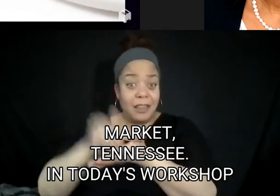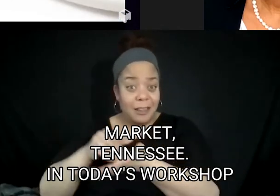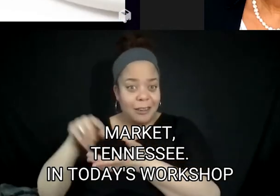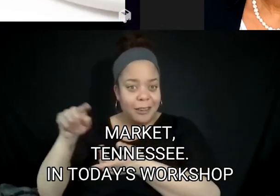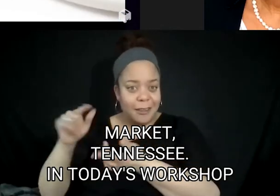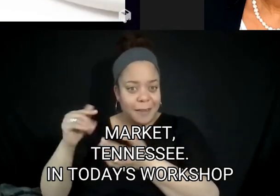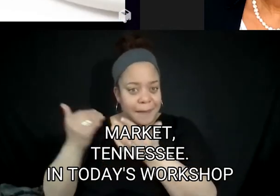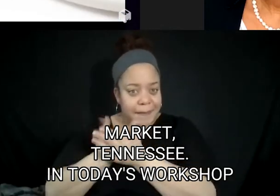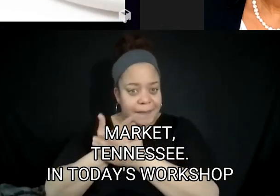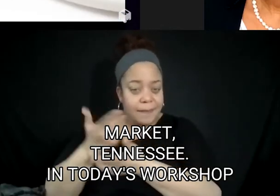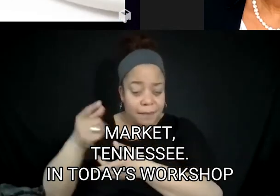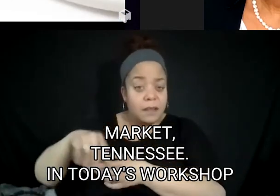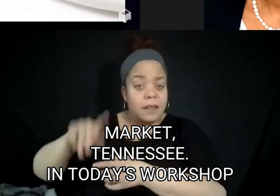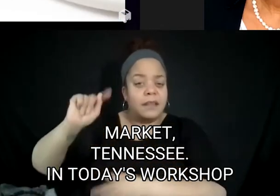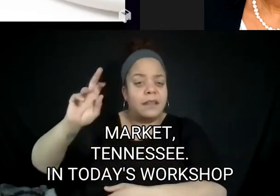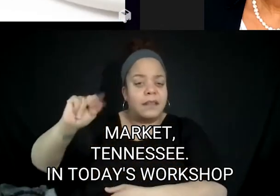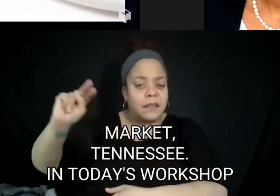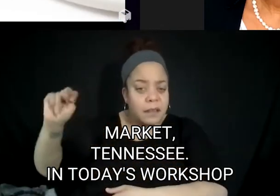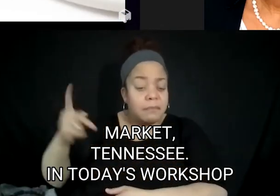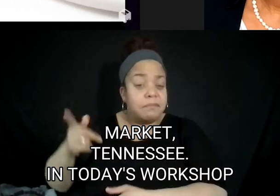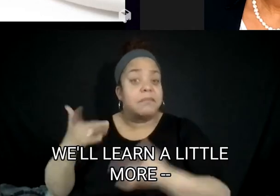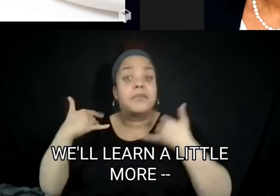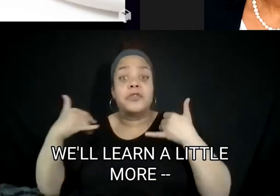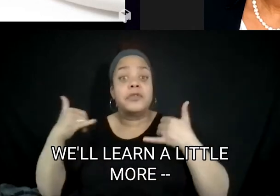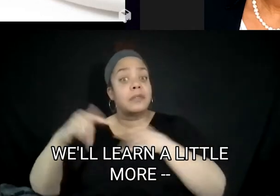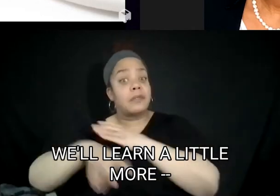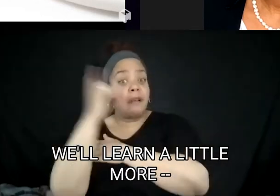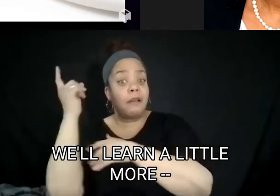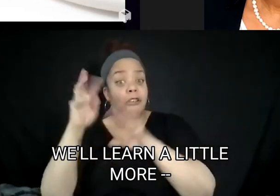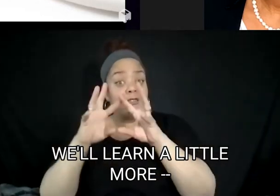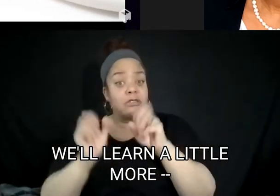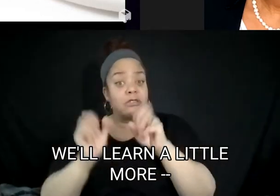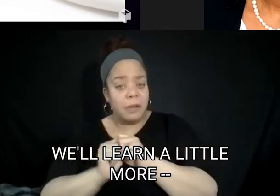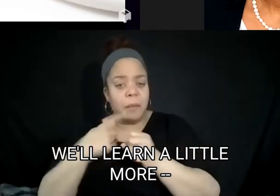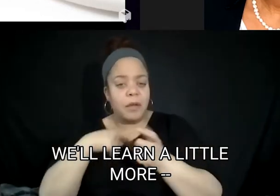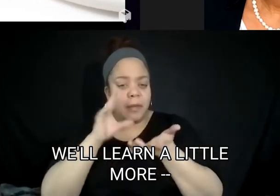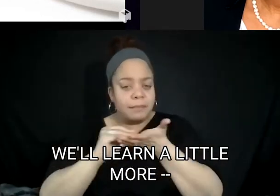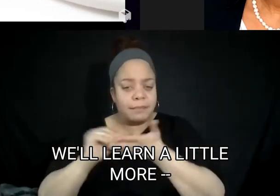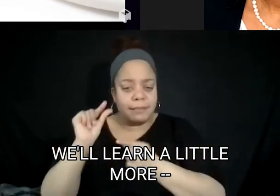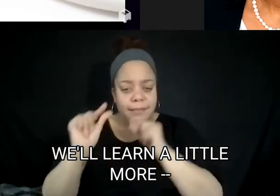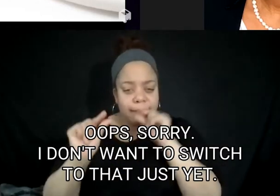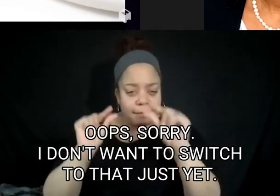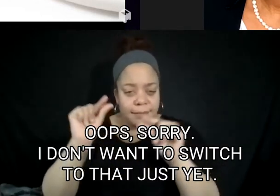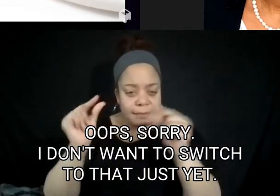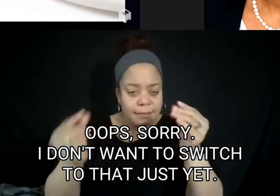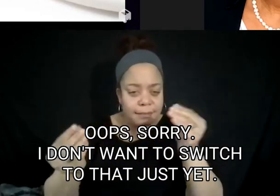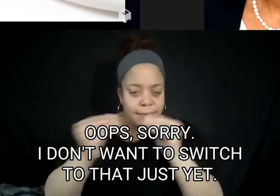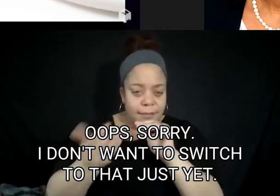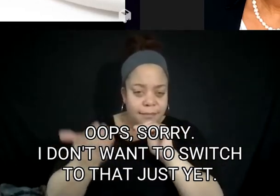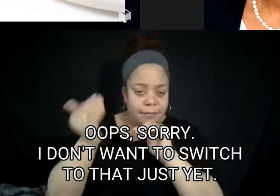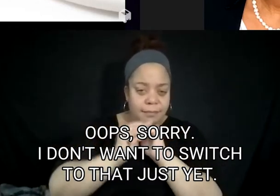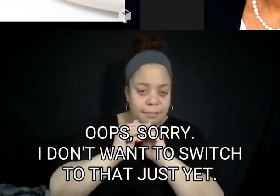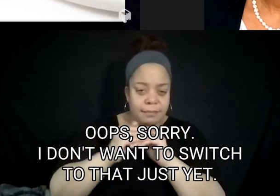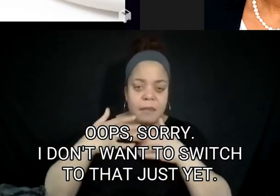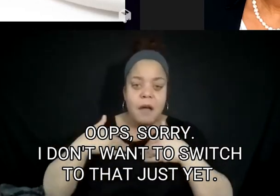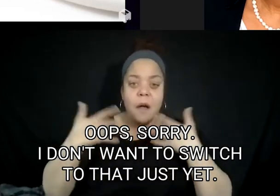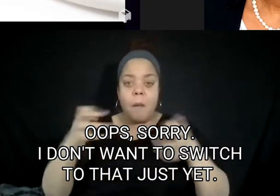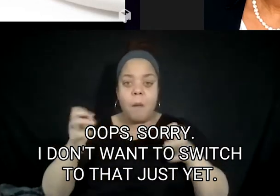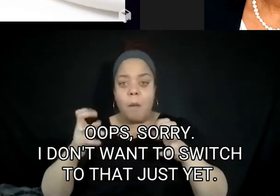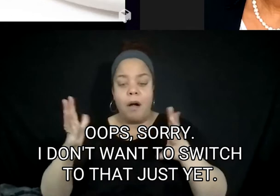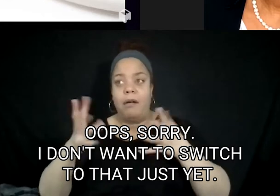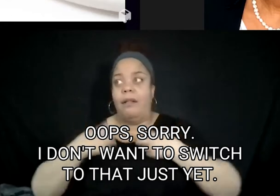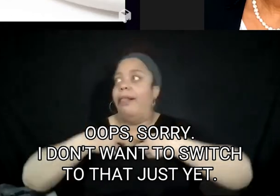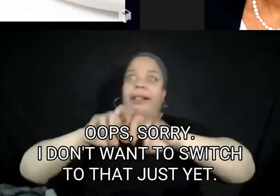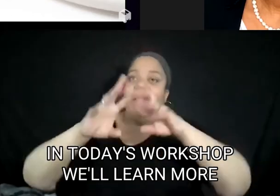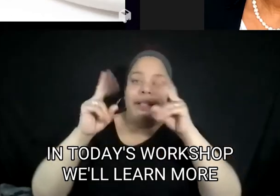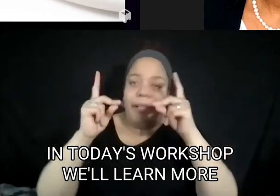just yet. In today's workshop, we'll learn a bit more about what was happening in the world leading up to that gathering in